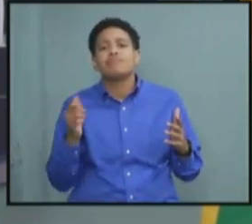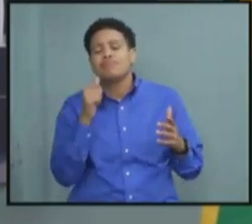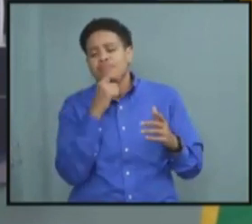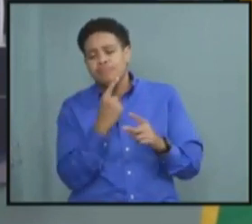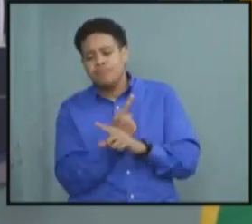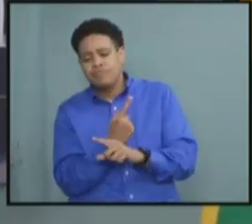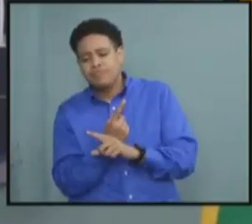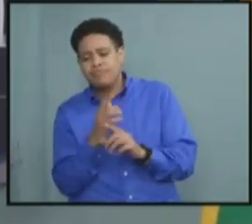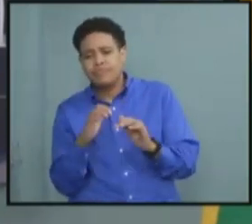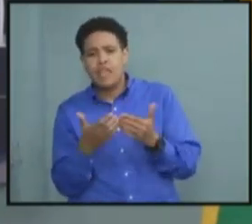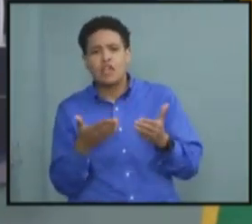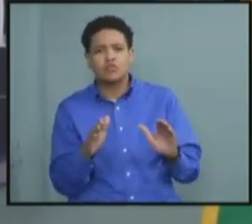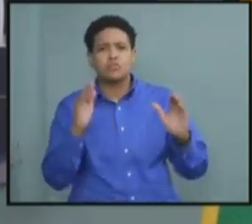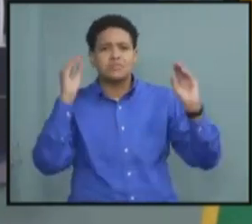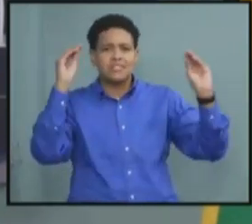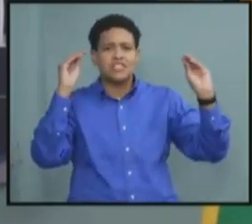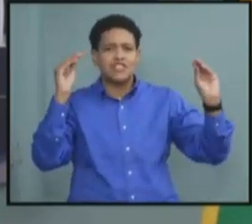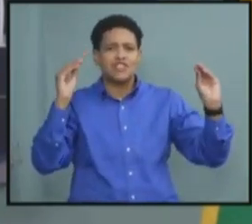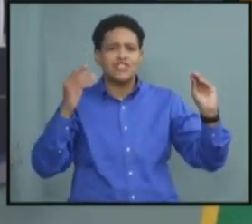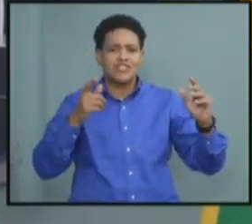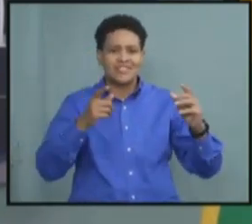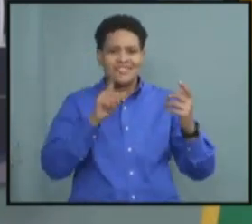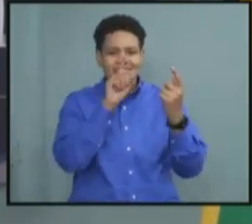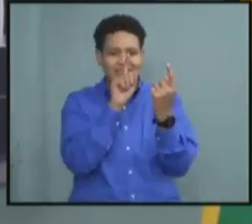classroom teaching exercise.